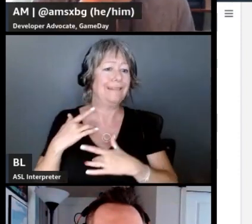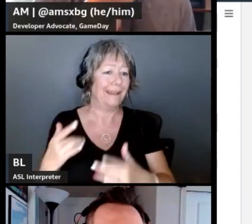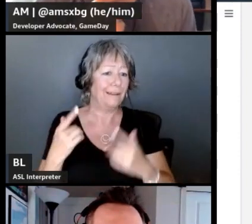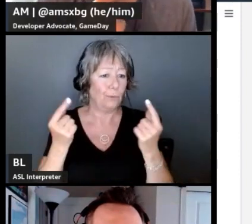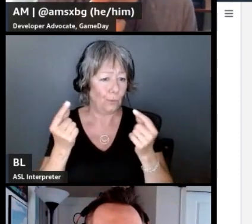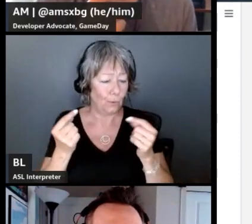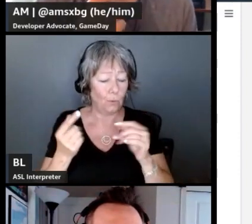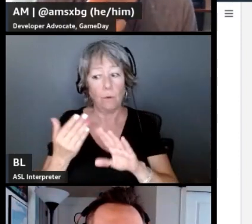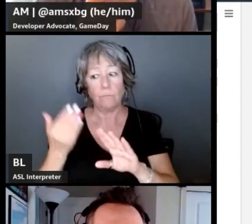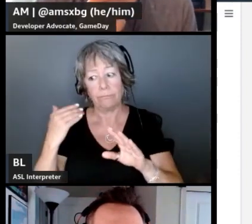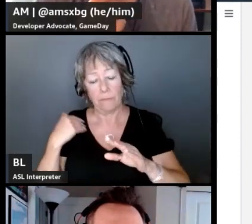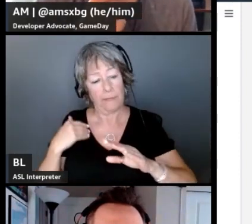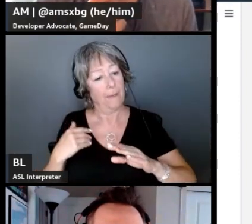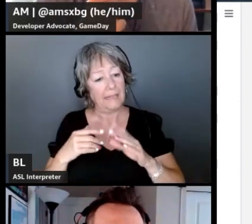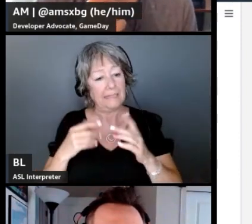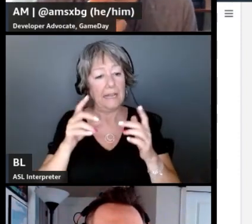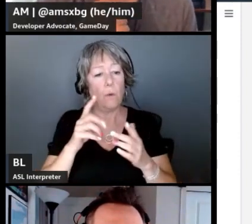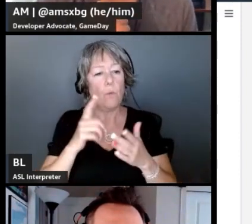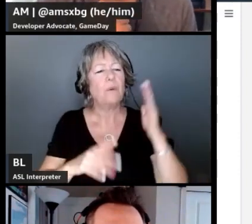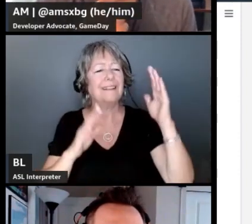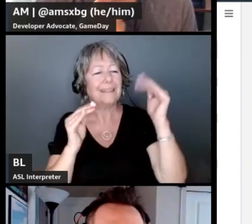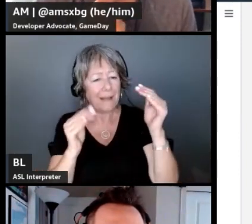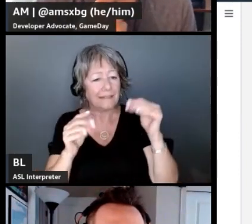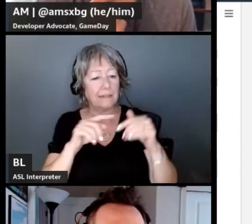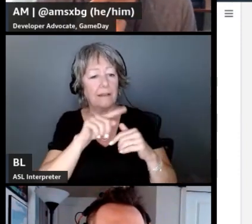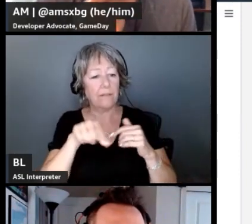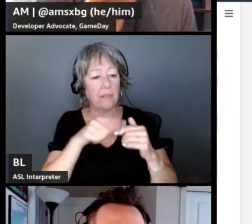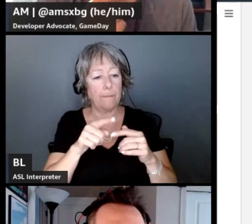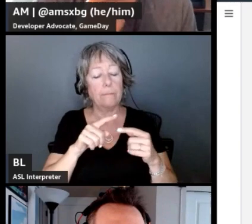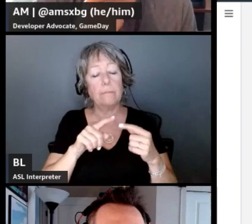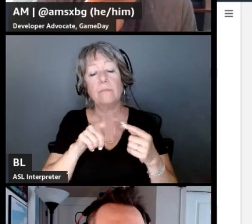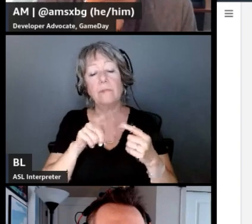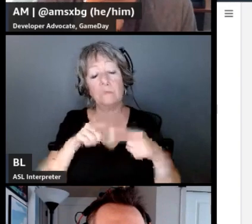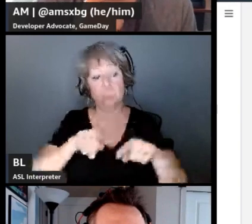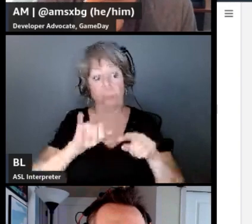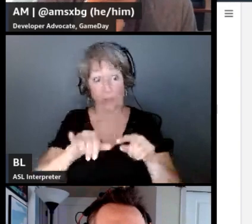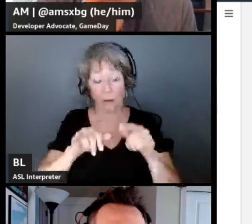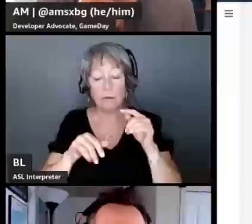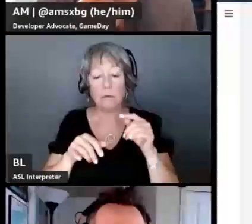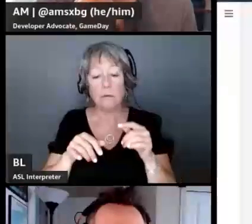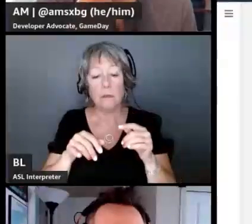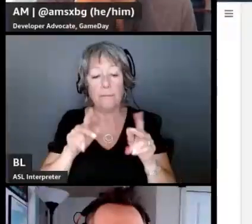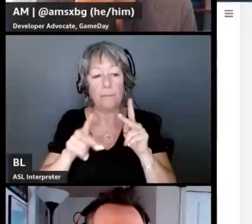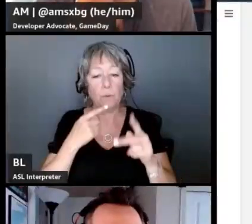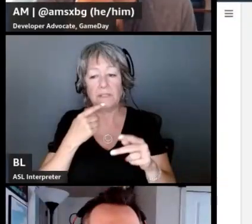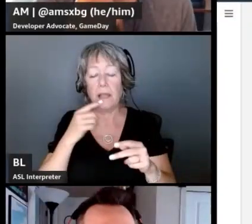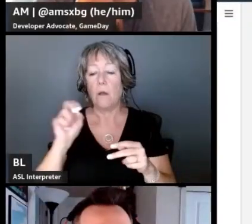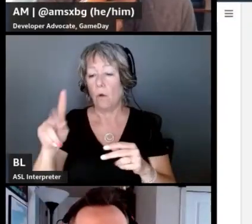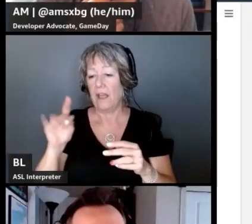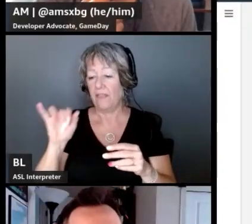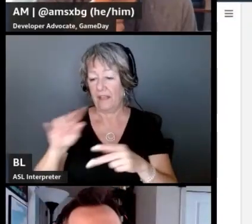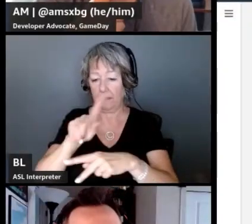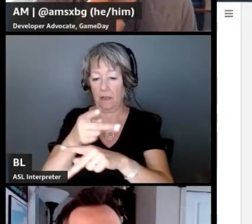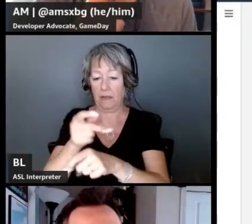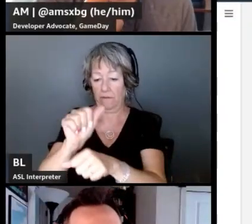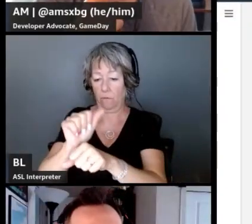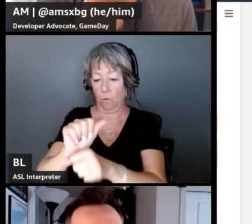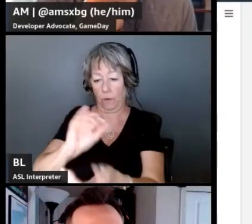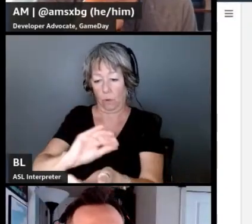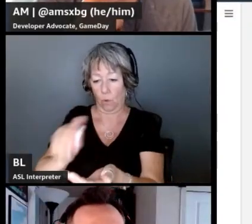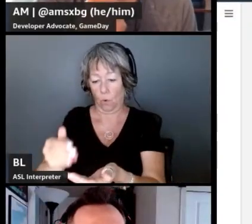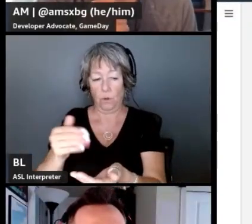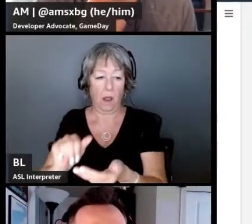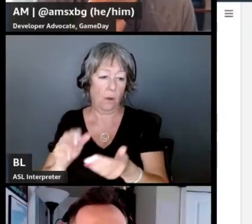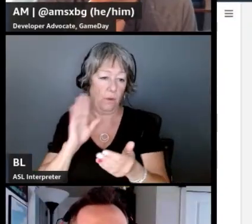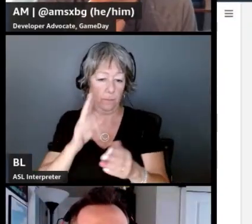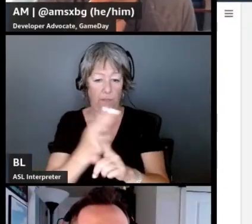was available, and what was expected of them when they sized their domain? Usually people will say, okay, this is the kind of workload that I'm going to run on the